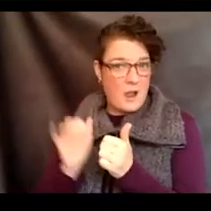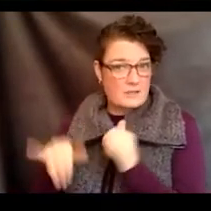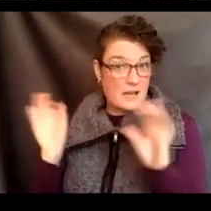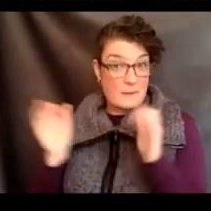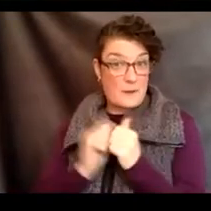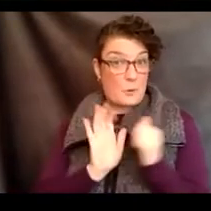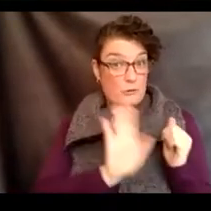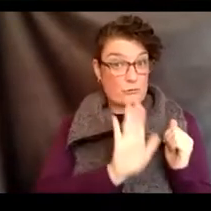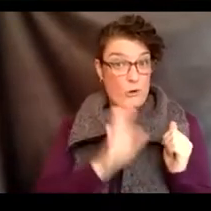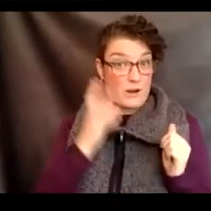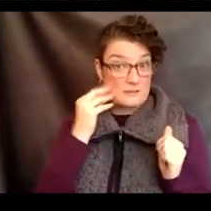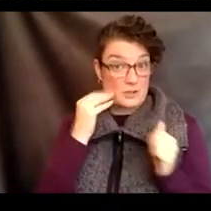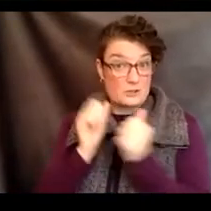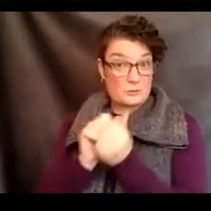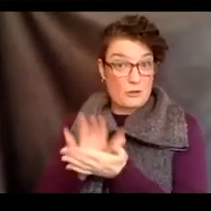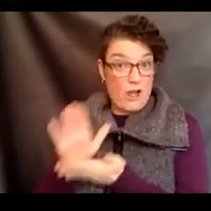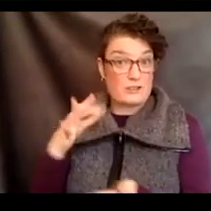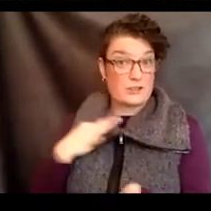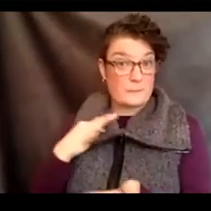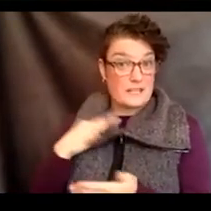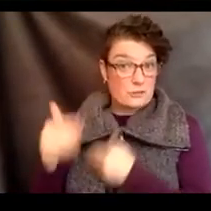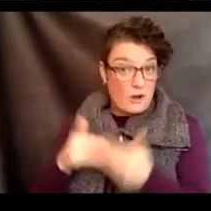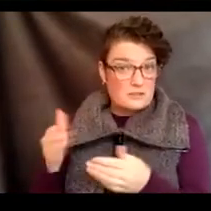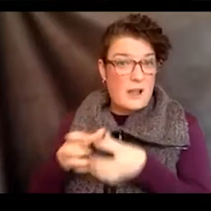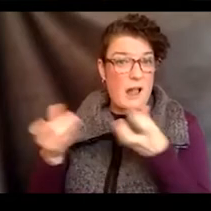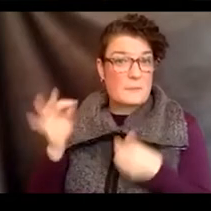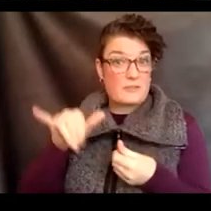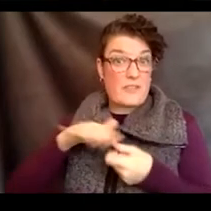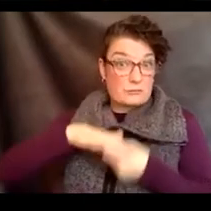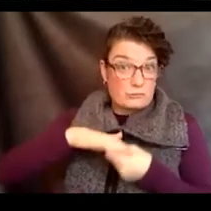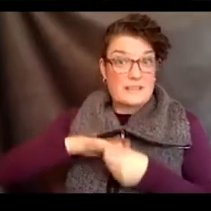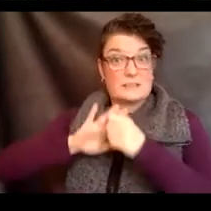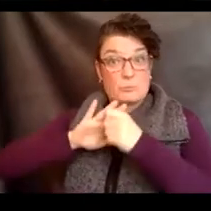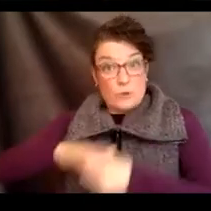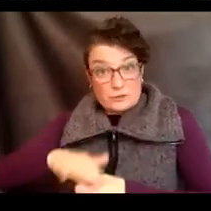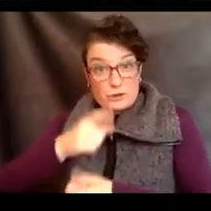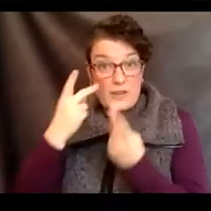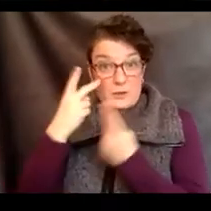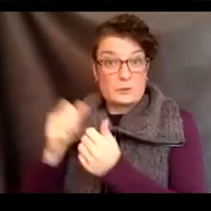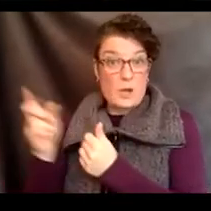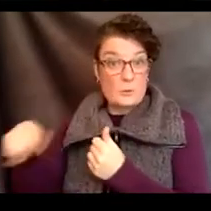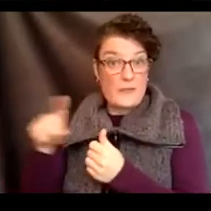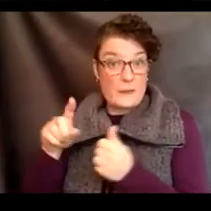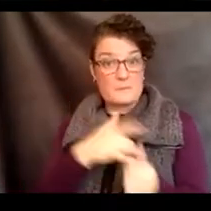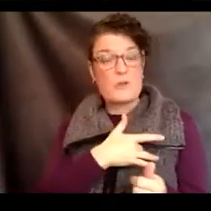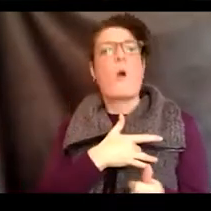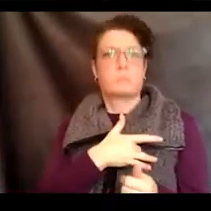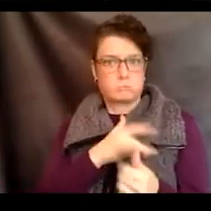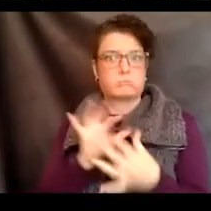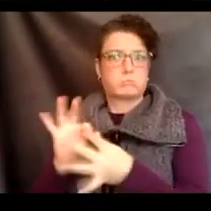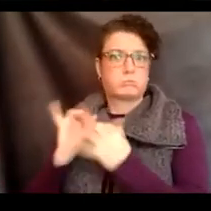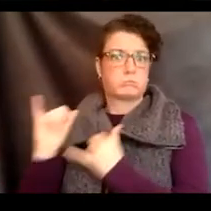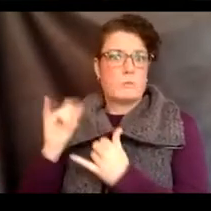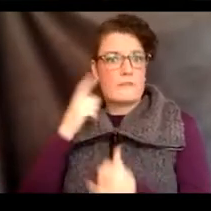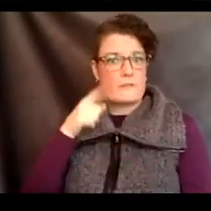how does that compare to your own experiences with the college application process, and how much of that stress and pressure that you saw with them is relatable for you and your peers at Redwood?